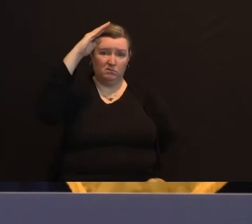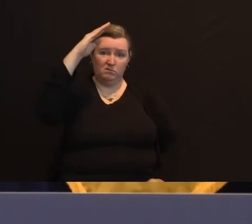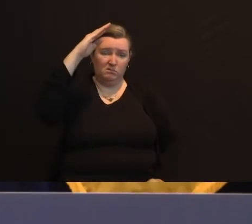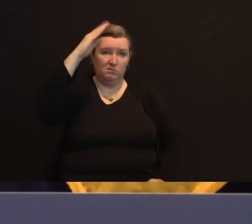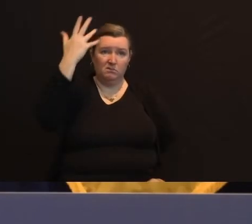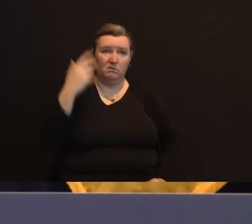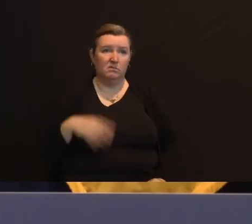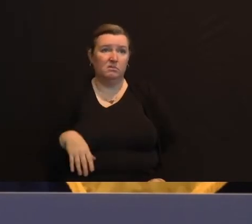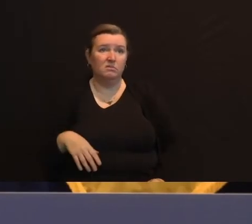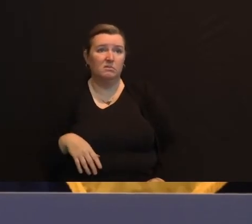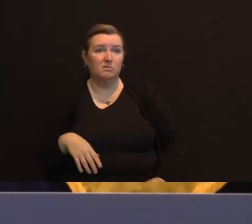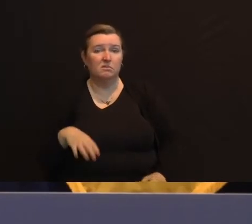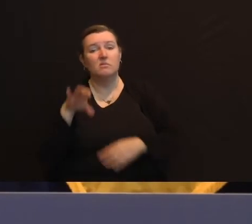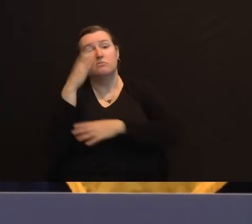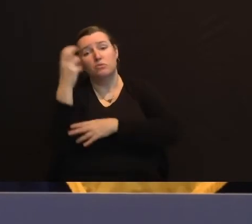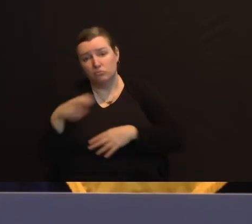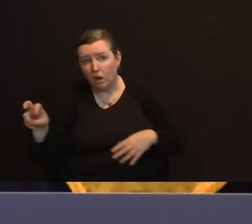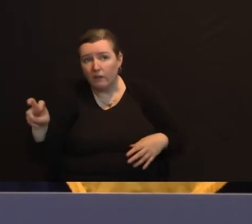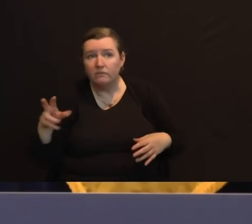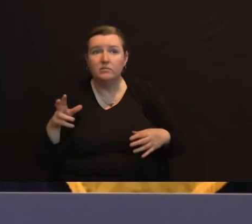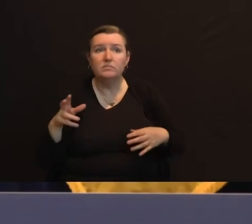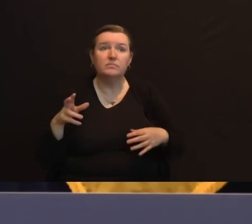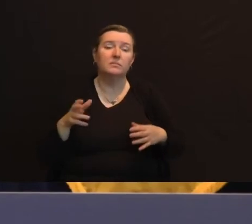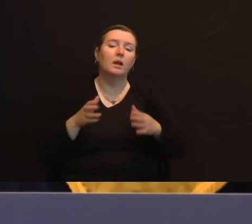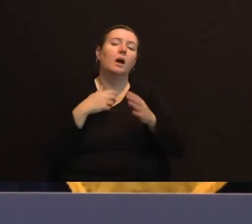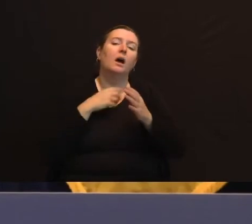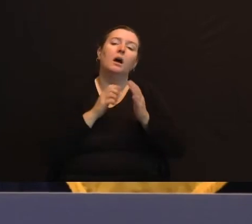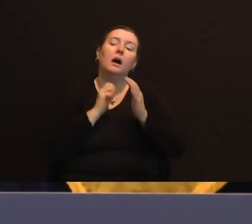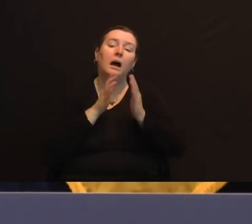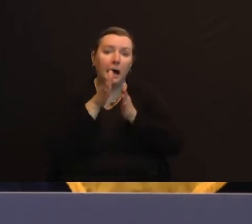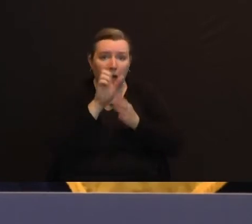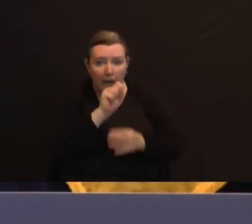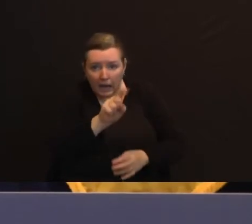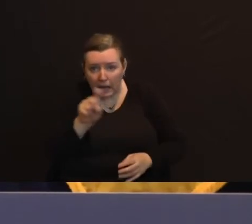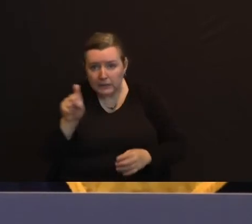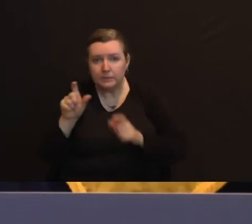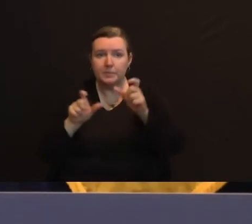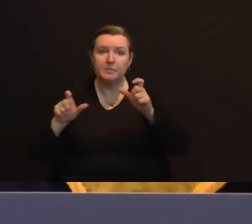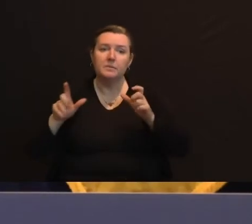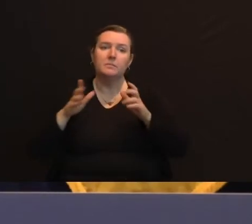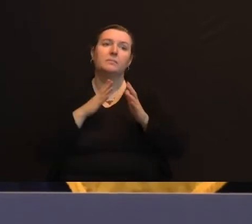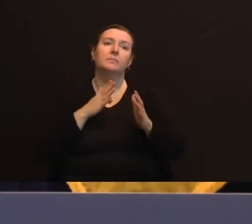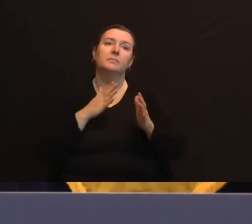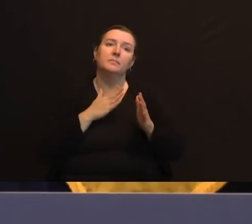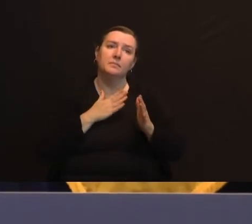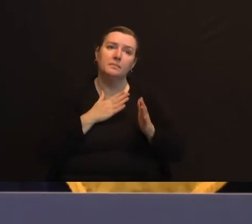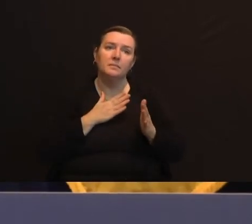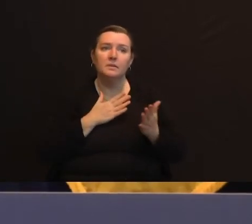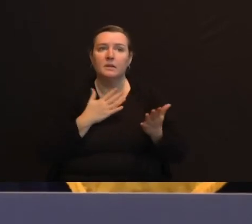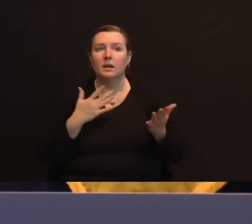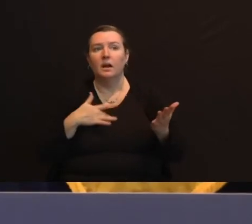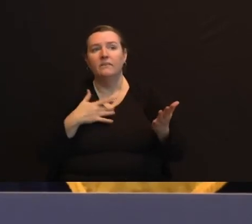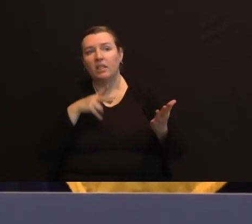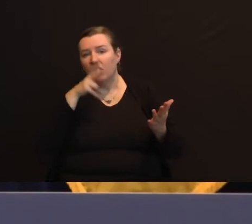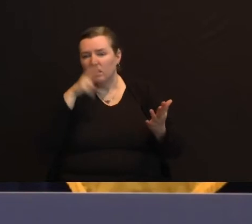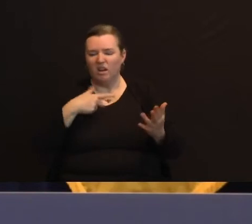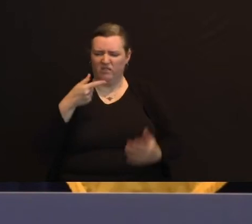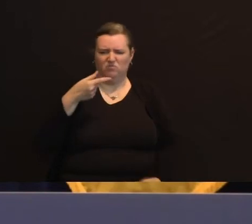mean, we're asking folks, this stinks, right? You're asking, this is Grinch times